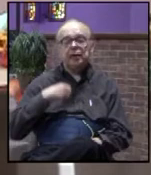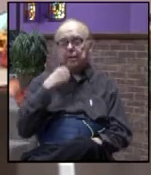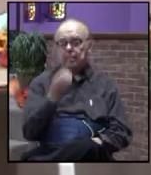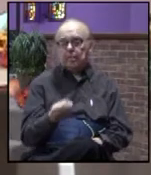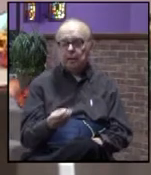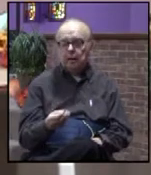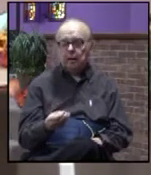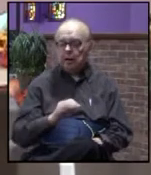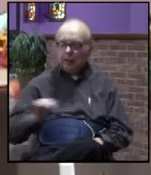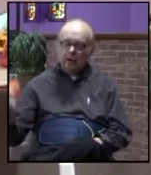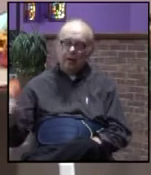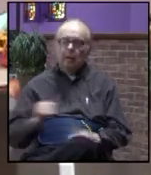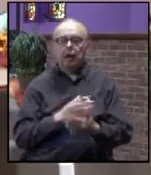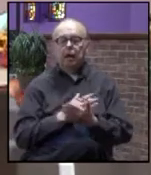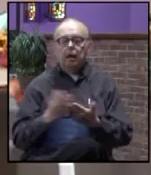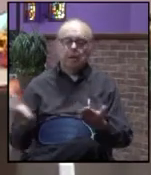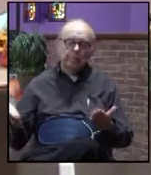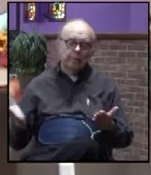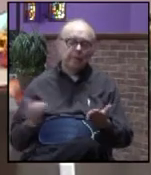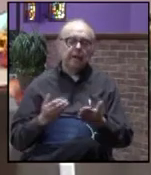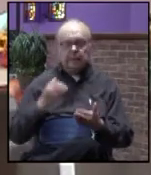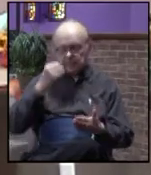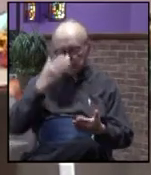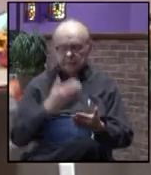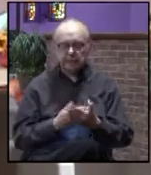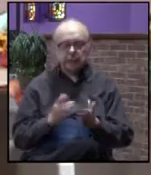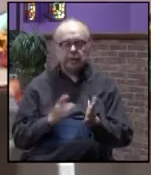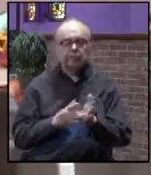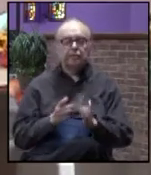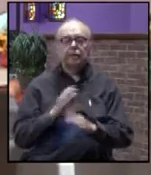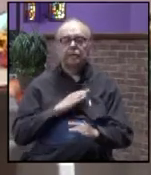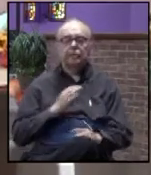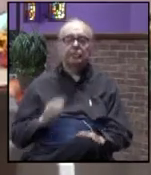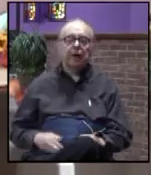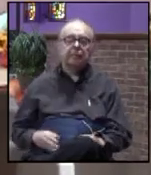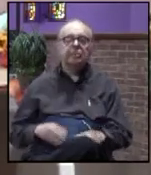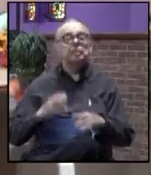the same thing through his son Jesus Christ, and that is grace.